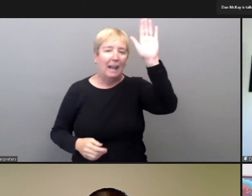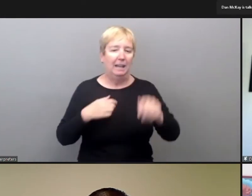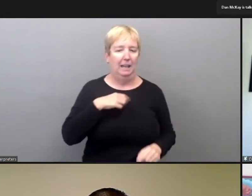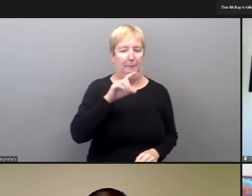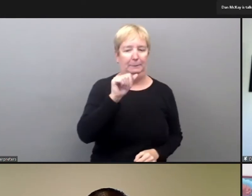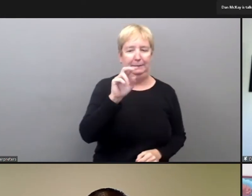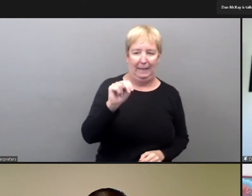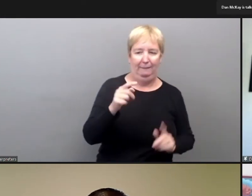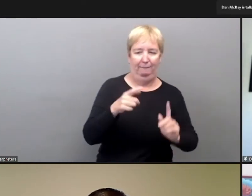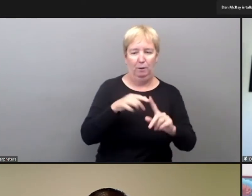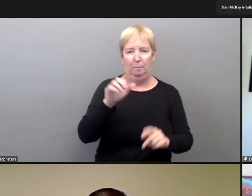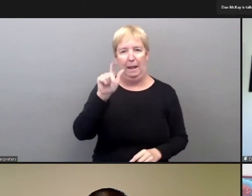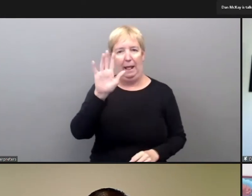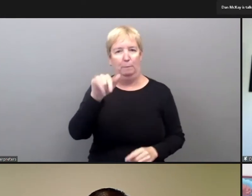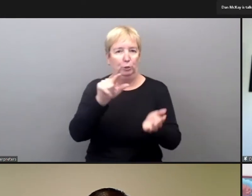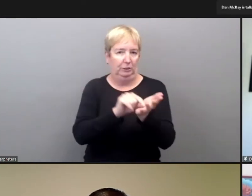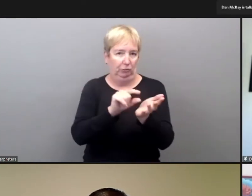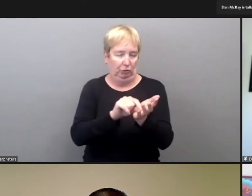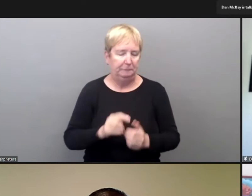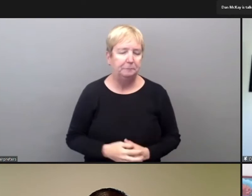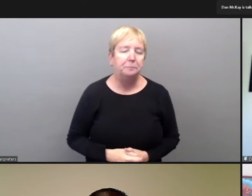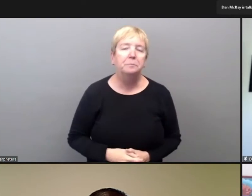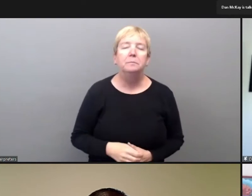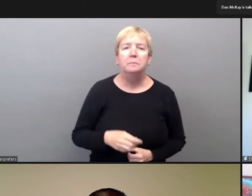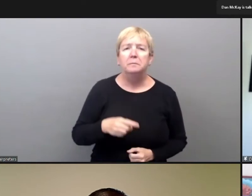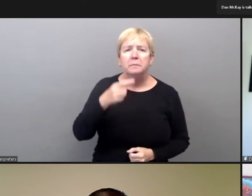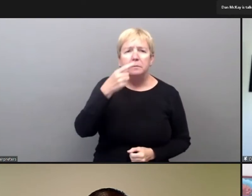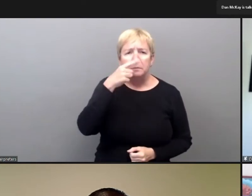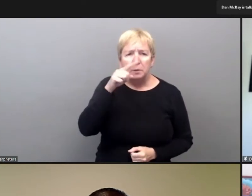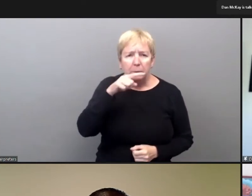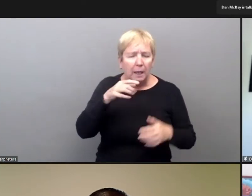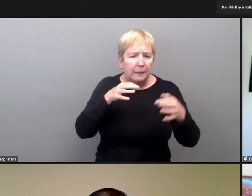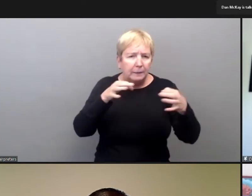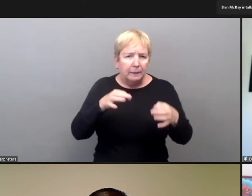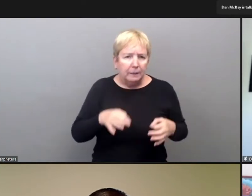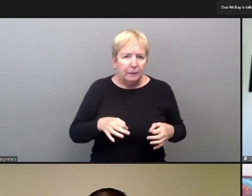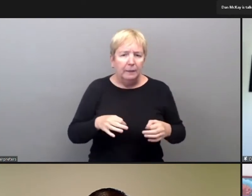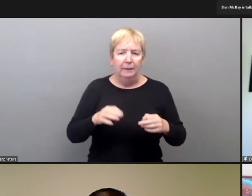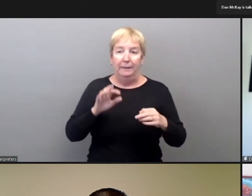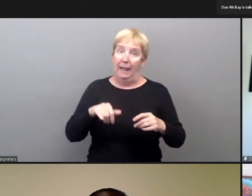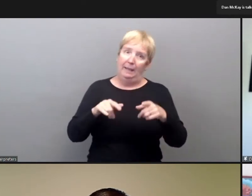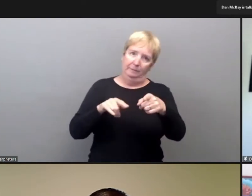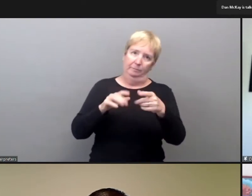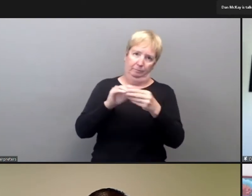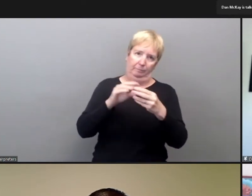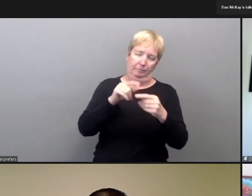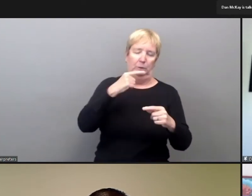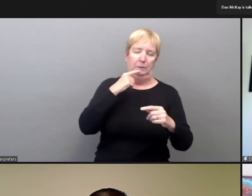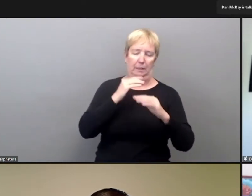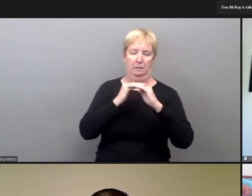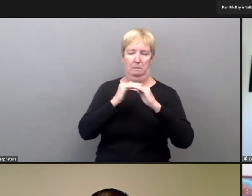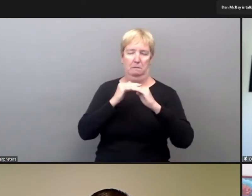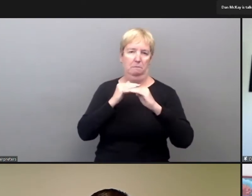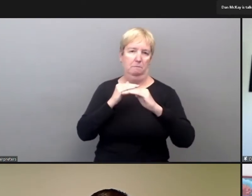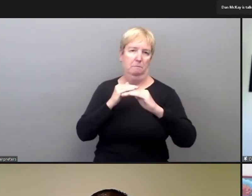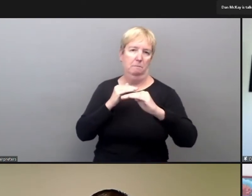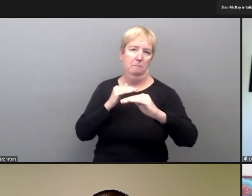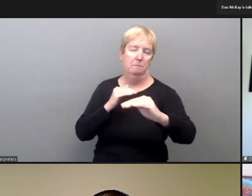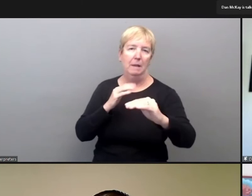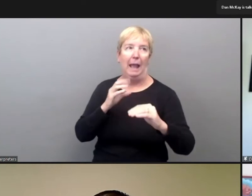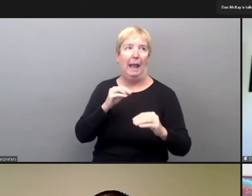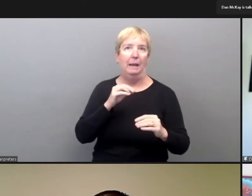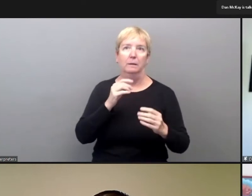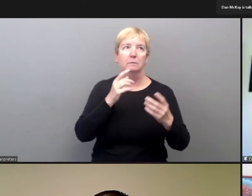Journal. Can you address, given the plateau in cases and the situation you described in